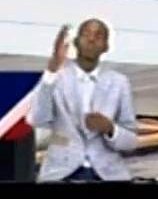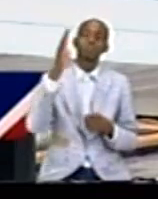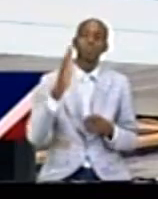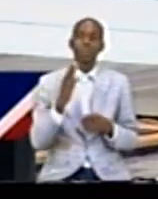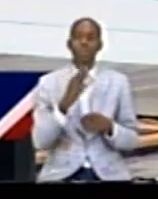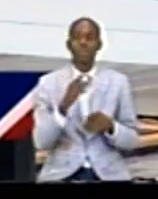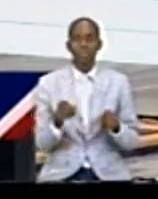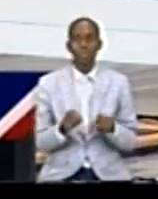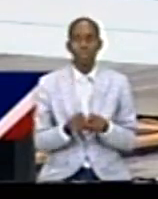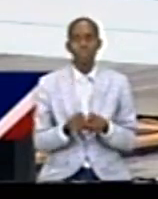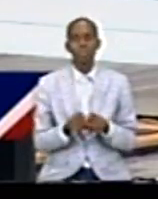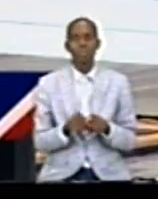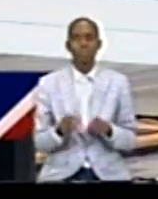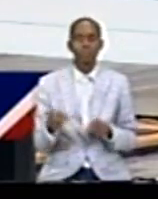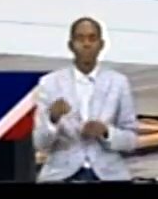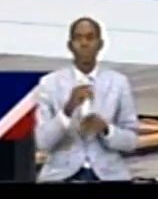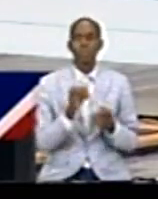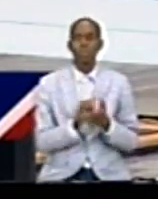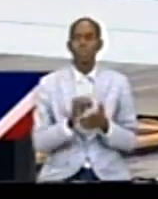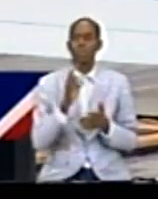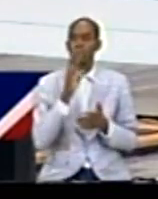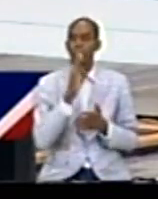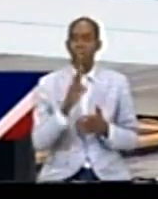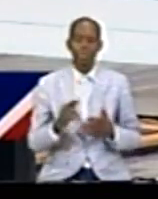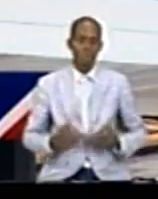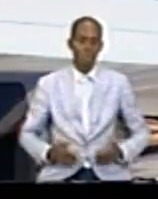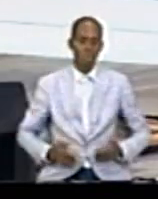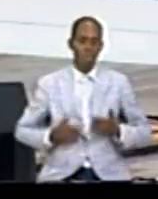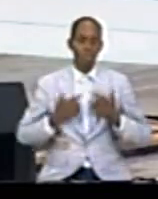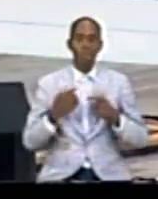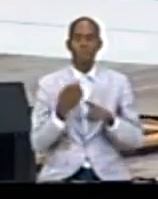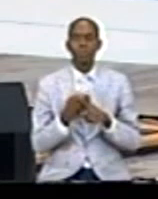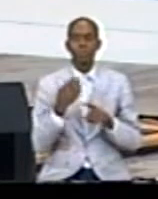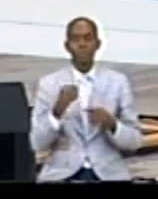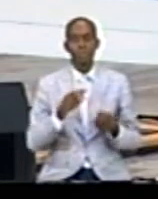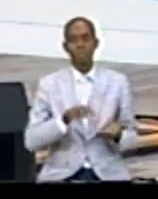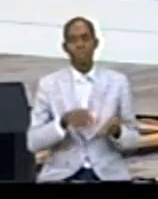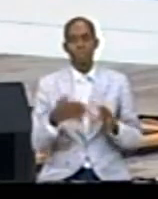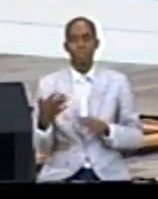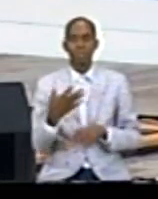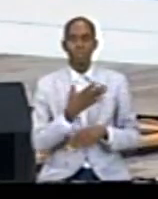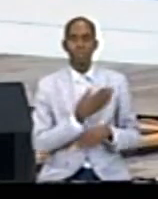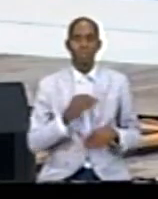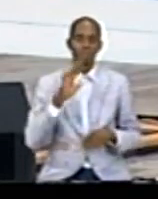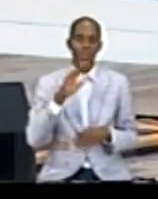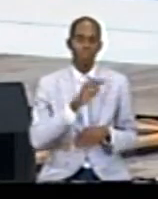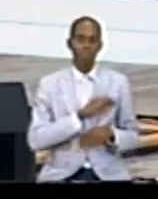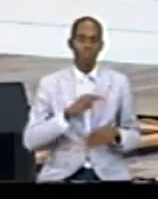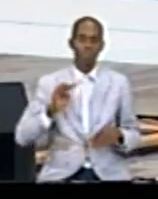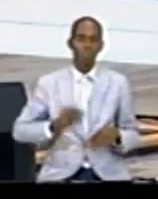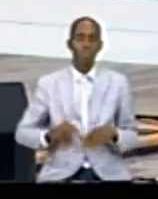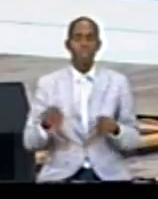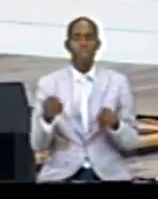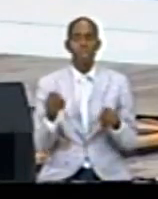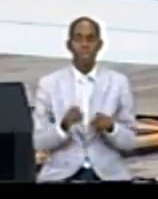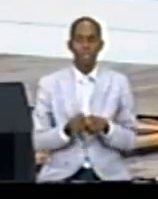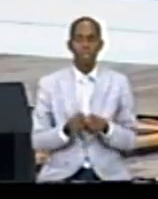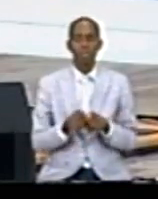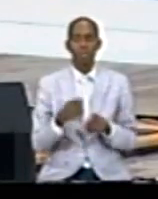as those that are alive from the dead, and your members as instruments